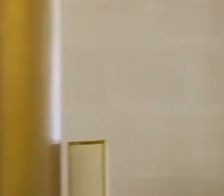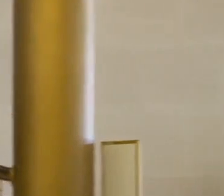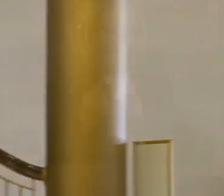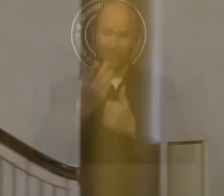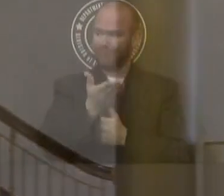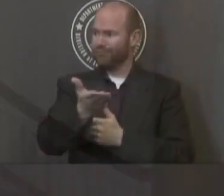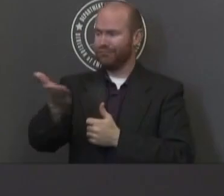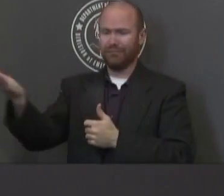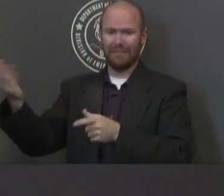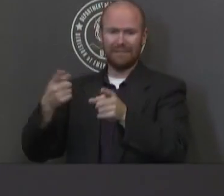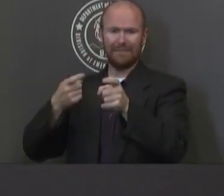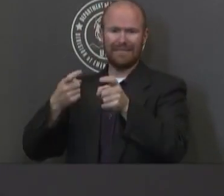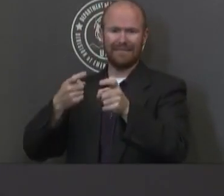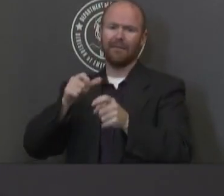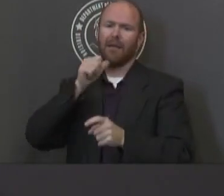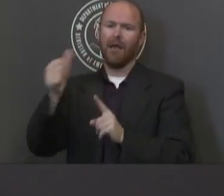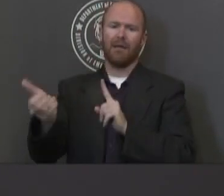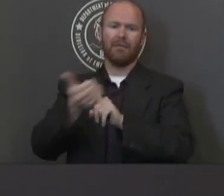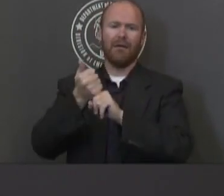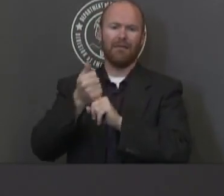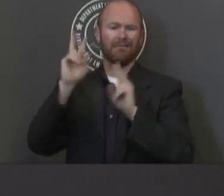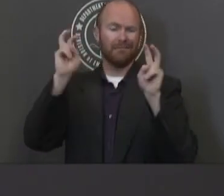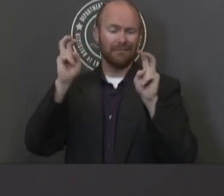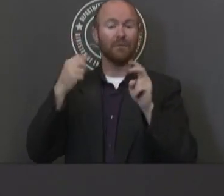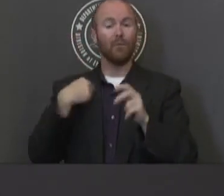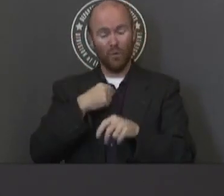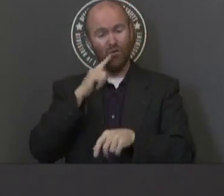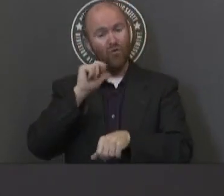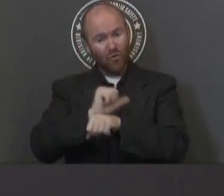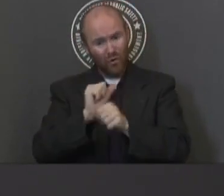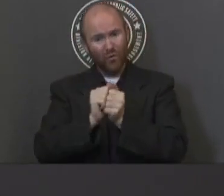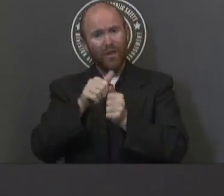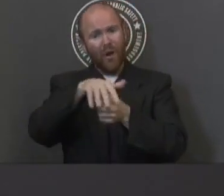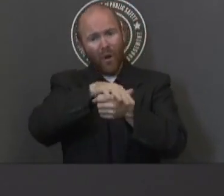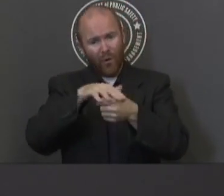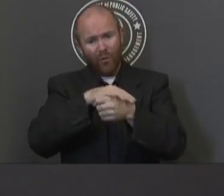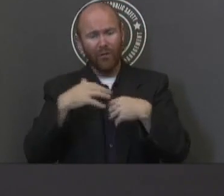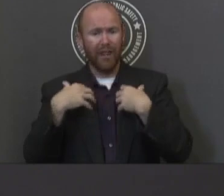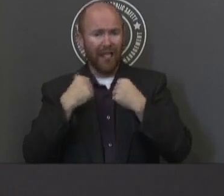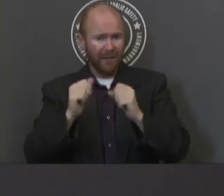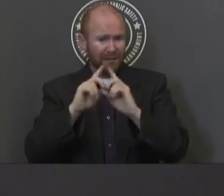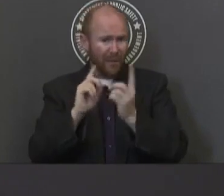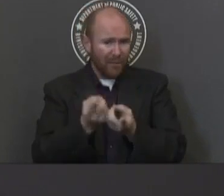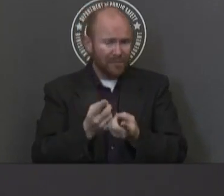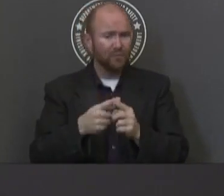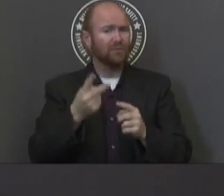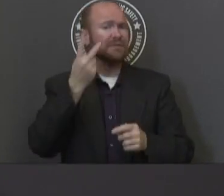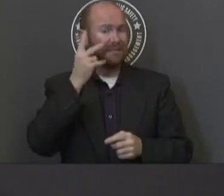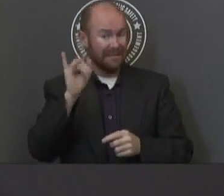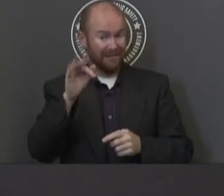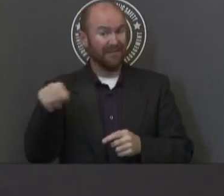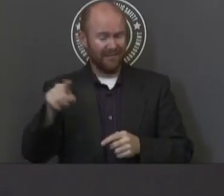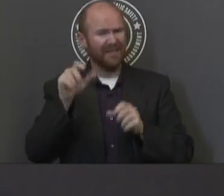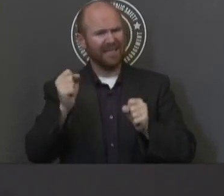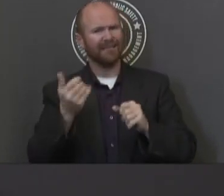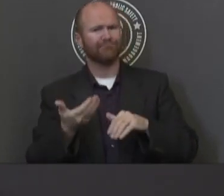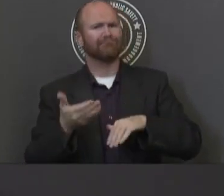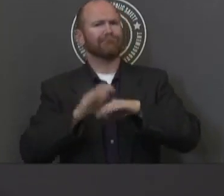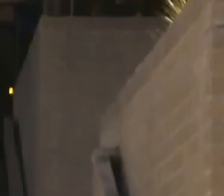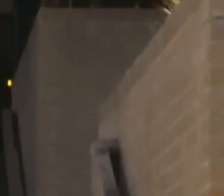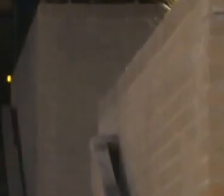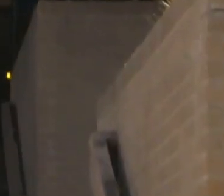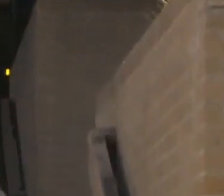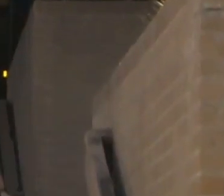remains an issue. We'll working with our local government officials and the local health departments to see if, in fact, they can step up that enforcement